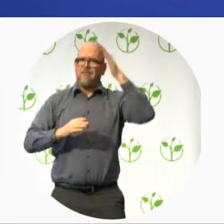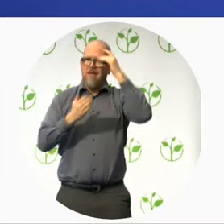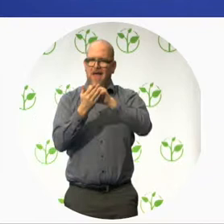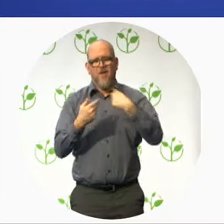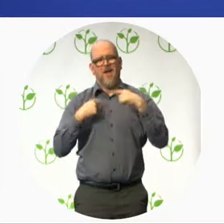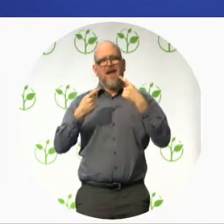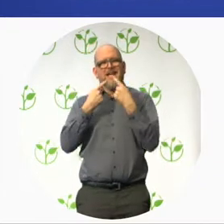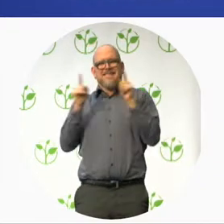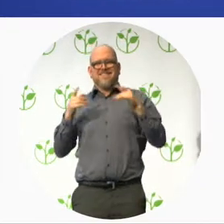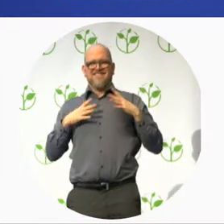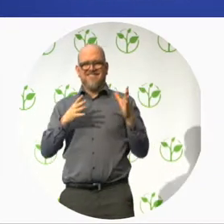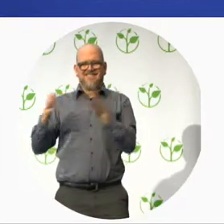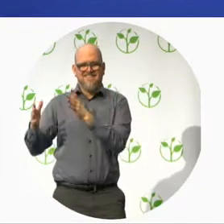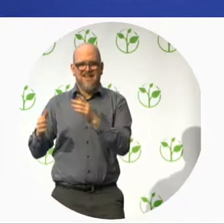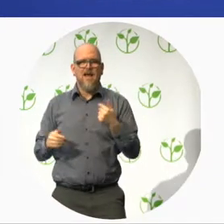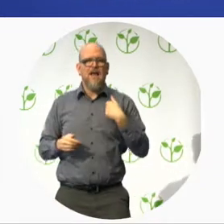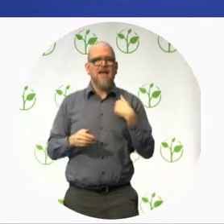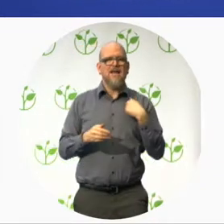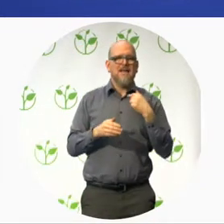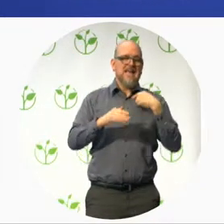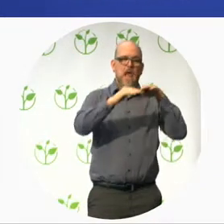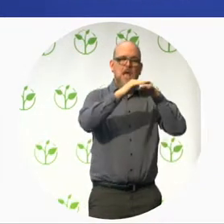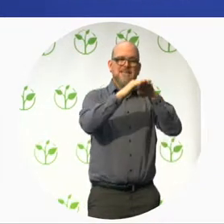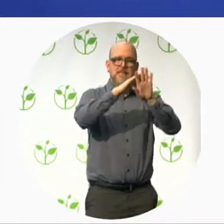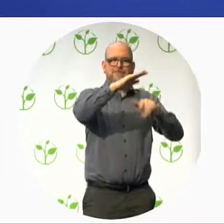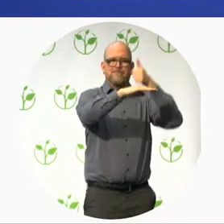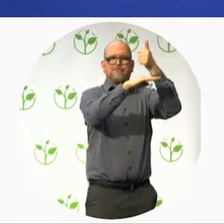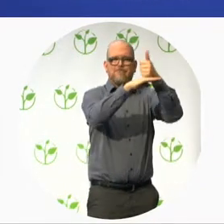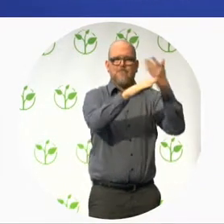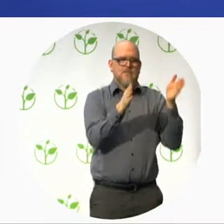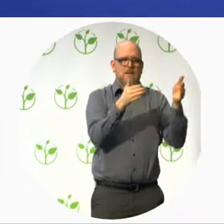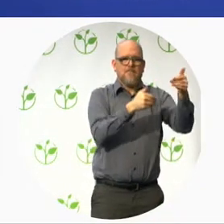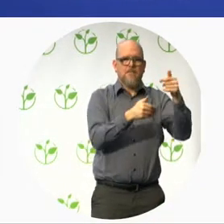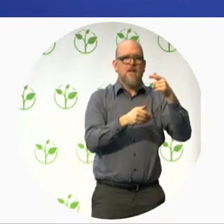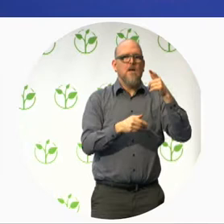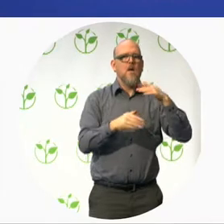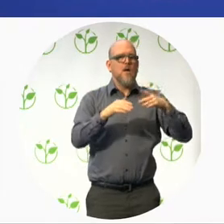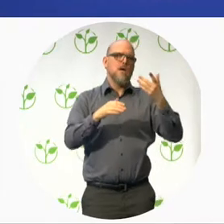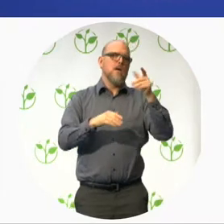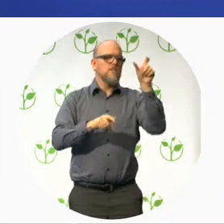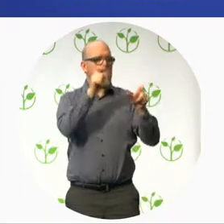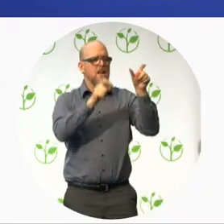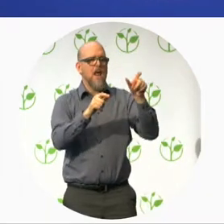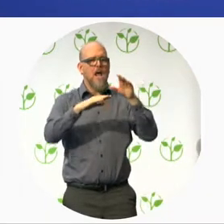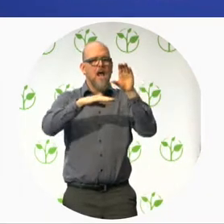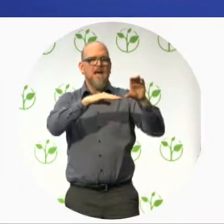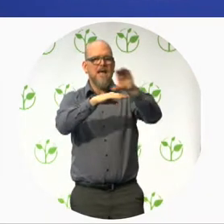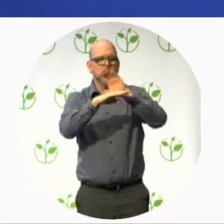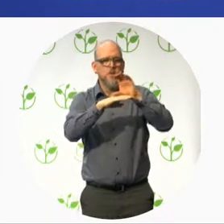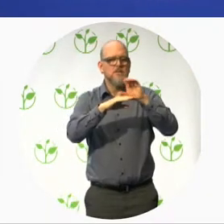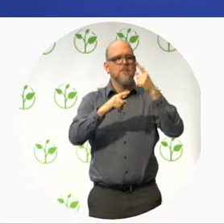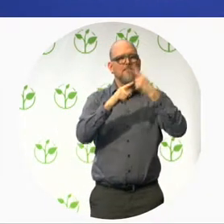Accessibility and Accommodations in the Bureau of Human Resources at the U.S. State Department. On behalf of my